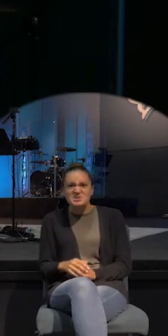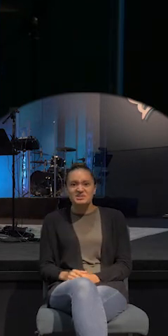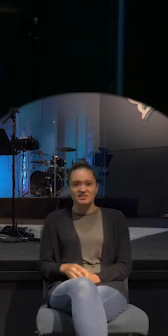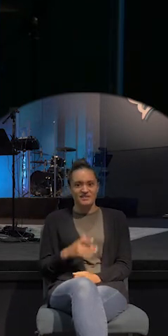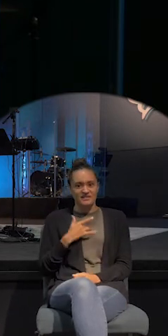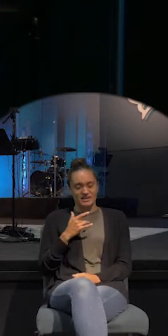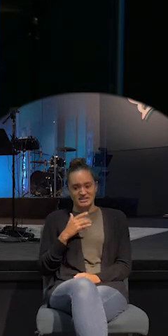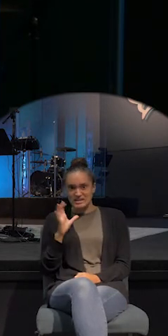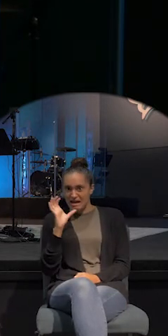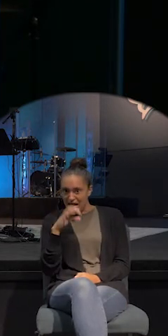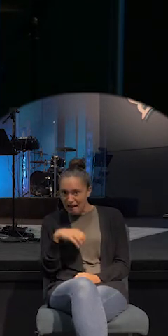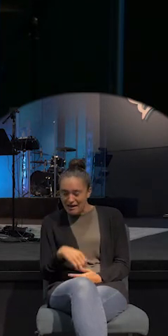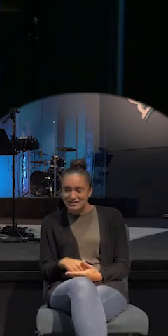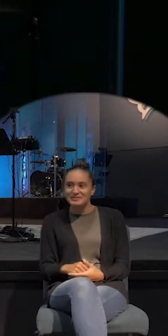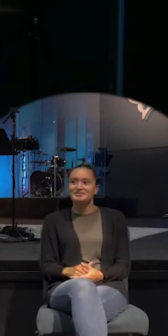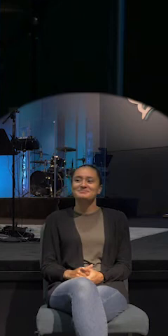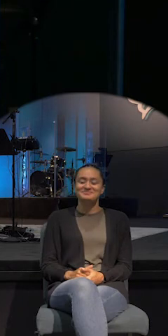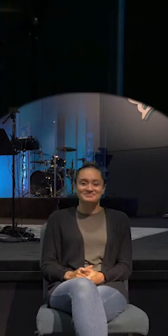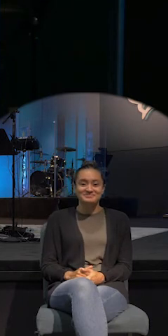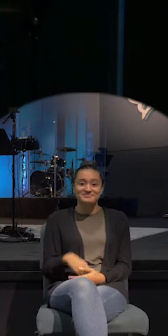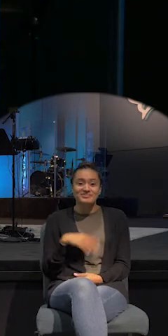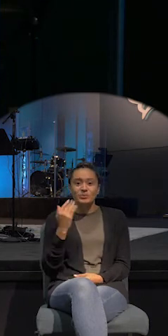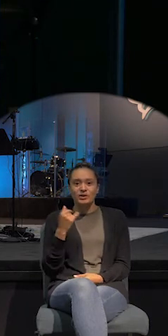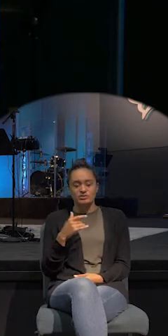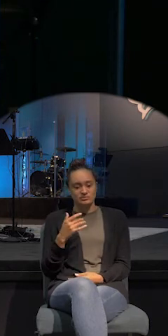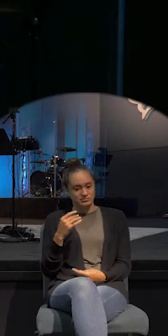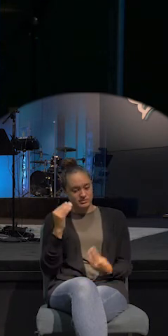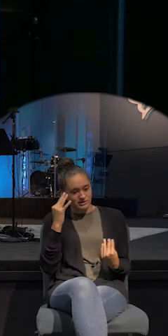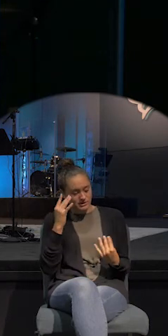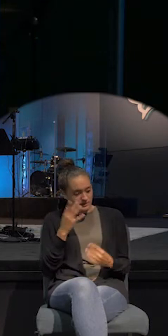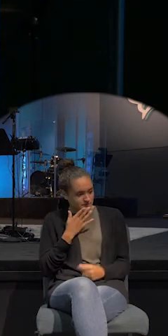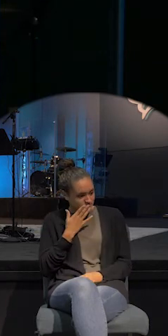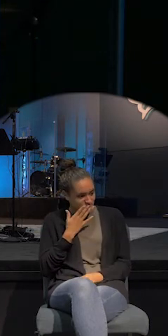It feels kind of odd because you begin to think,